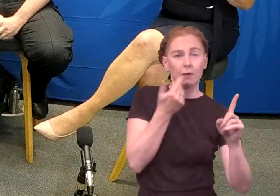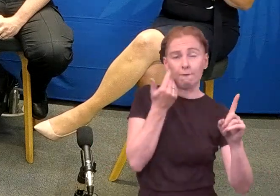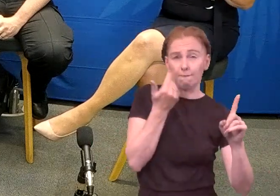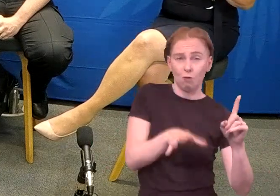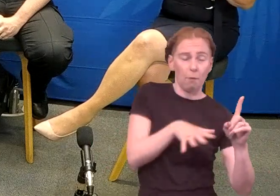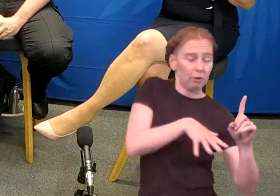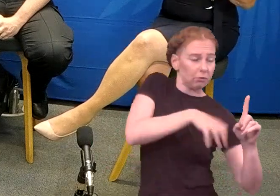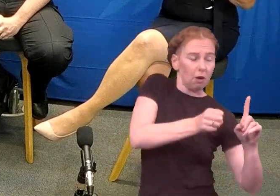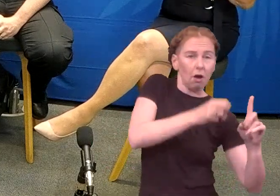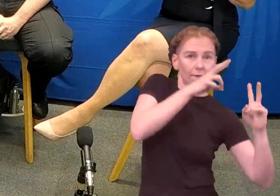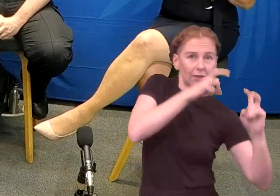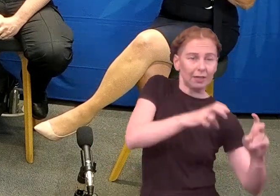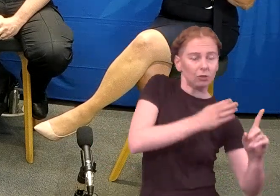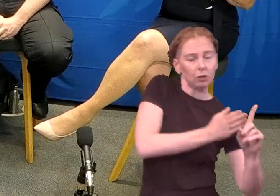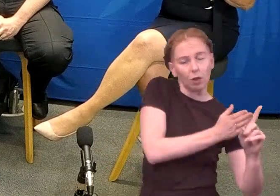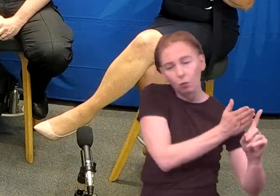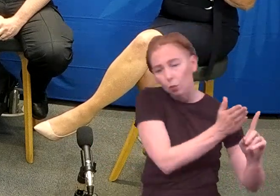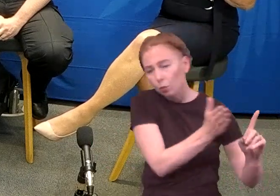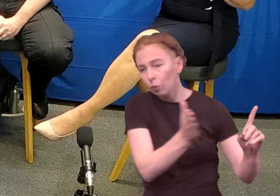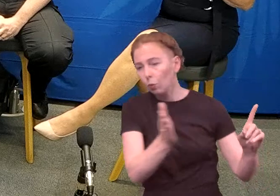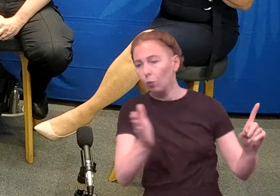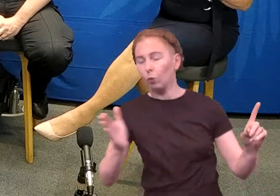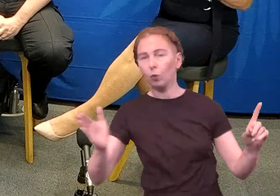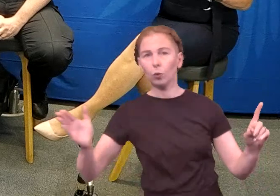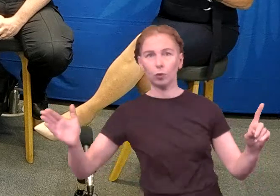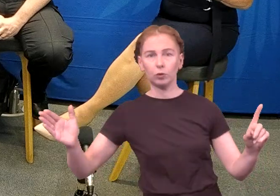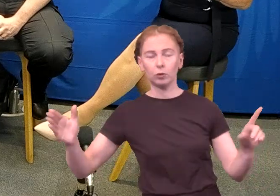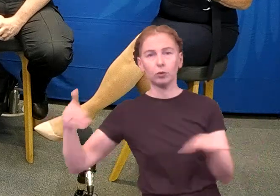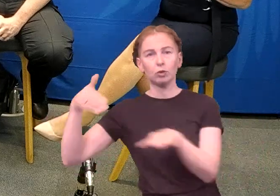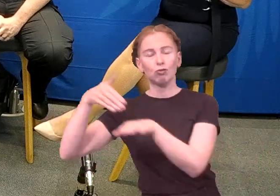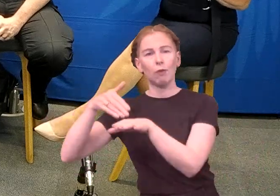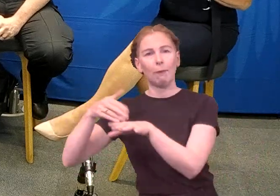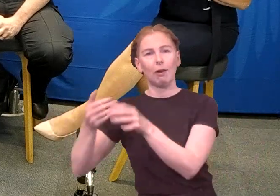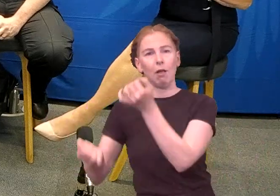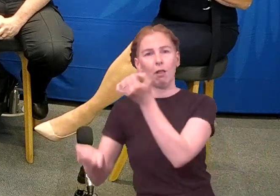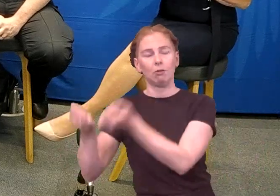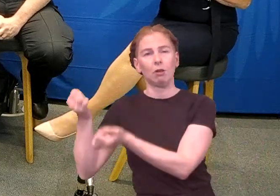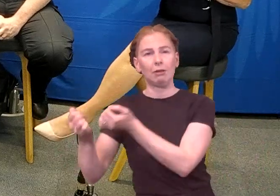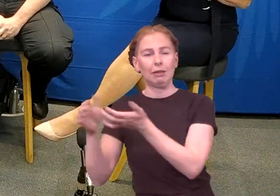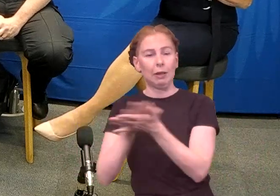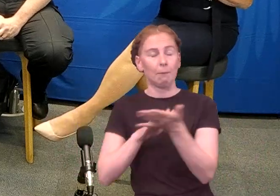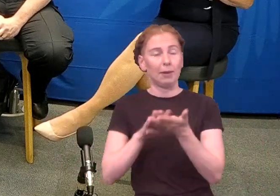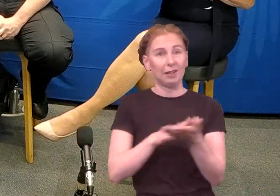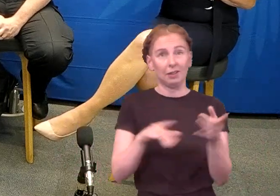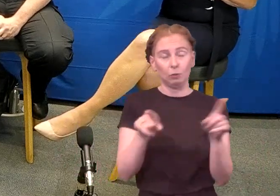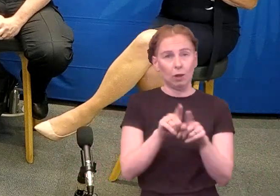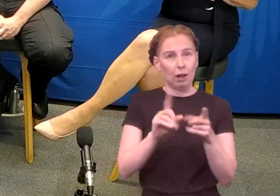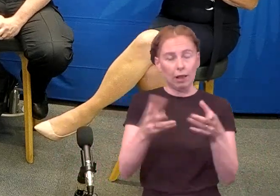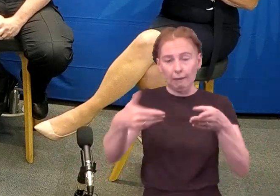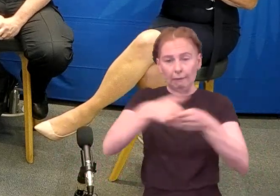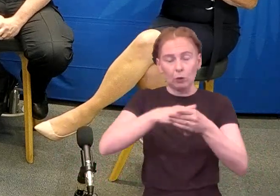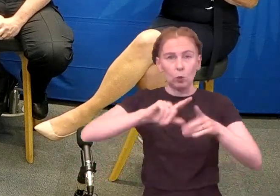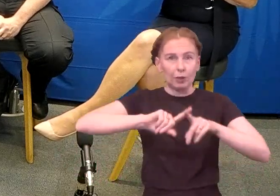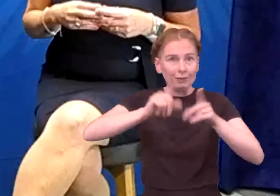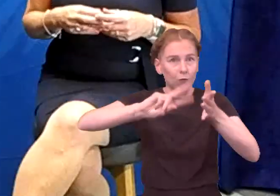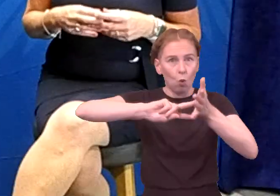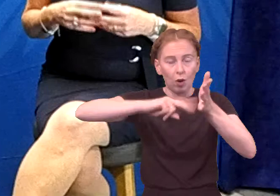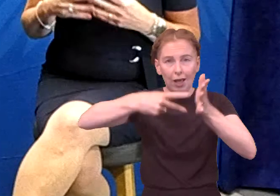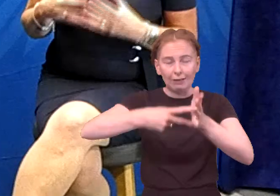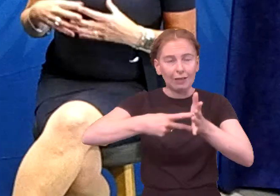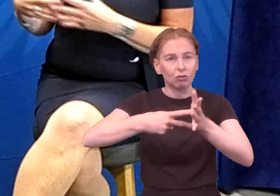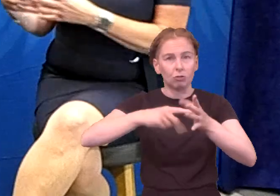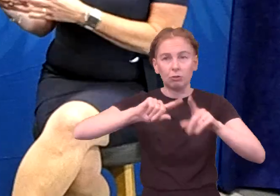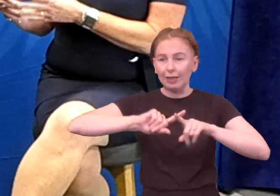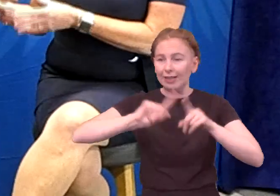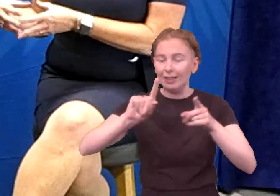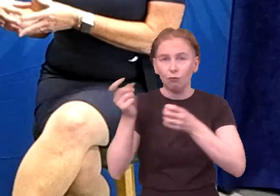but through the all the other statutory services that are available to them once they're identified as victims of modern day slavery. But